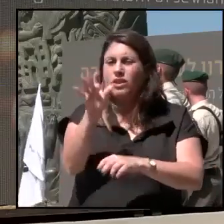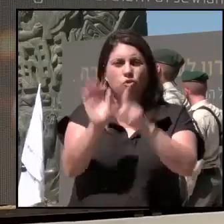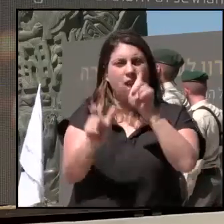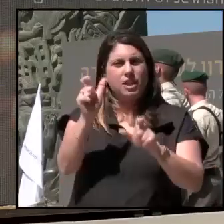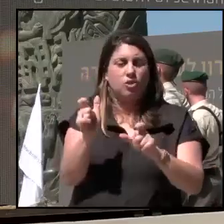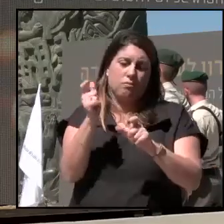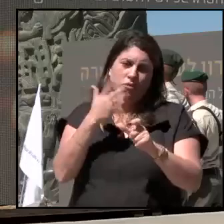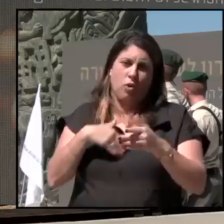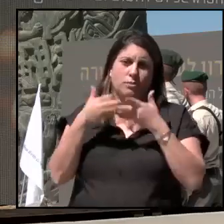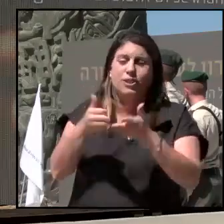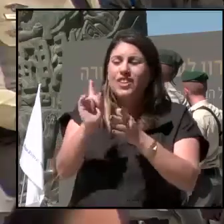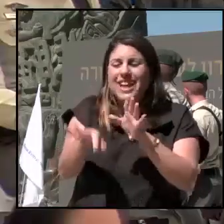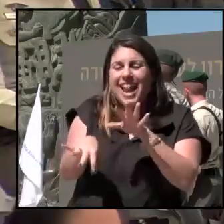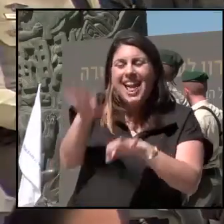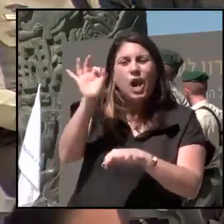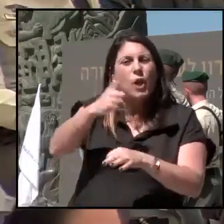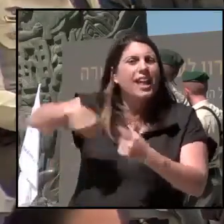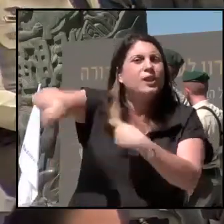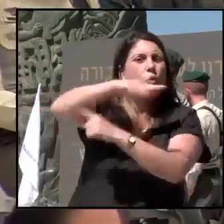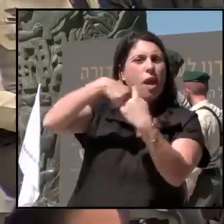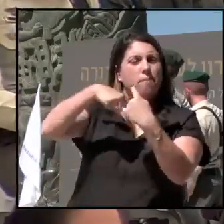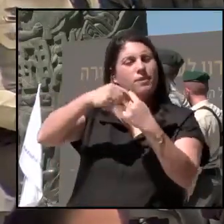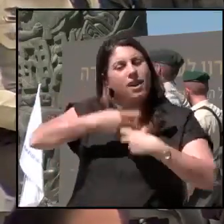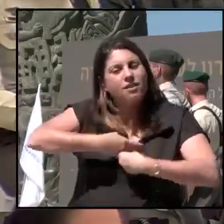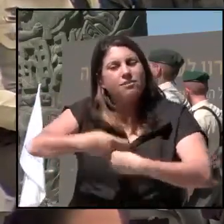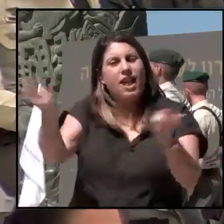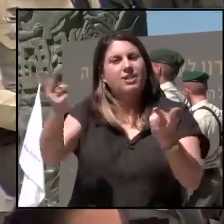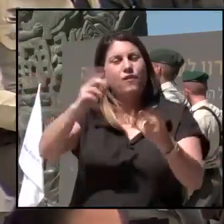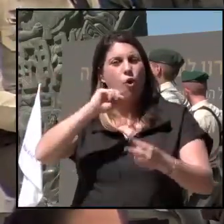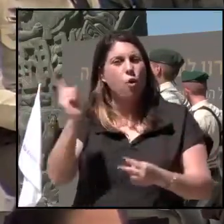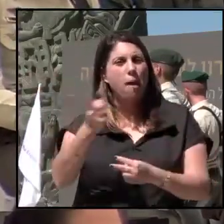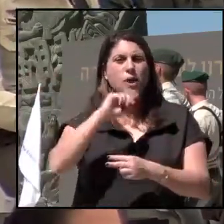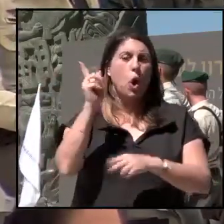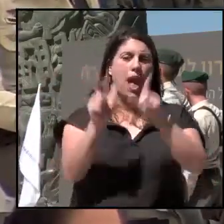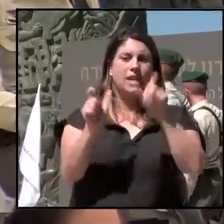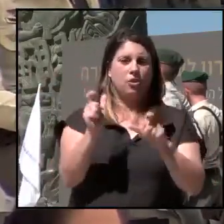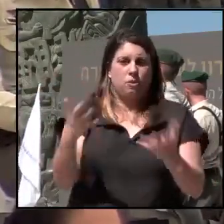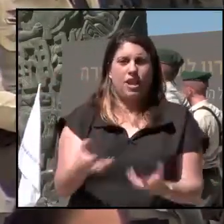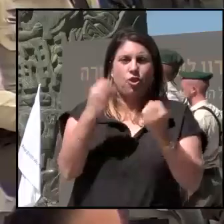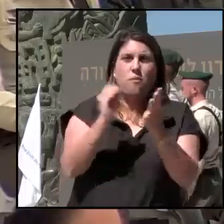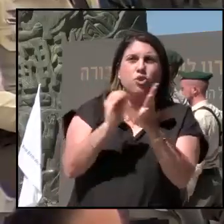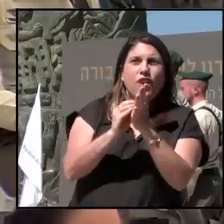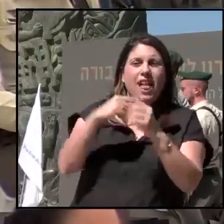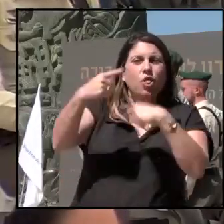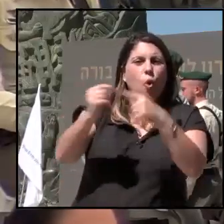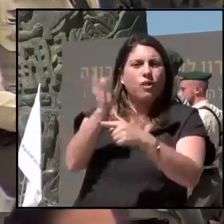must be discovered, uncovered, and preserved for future generations.